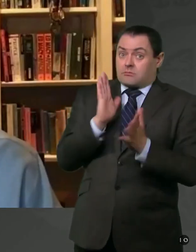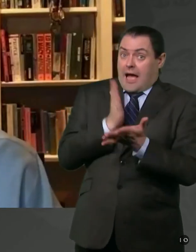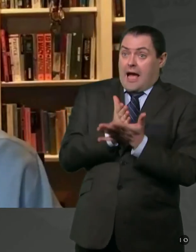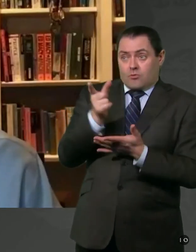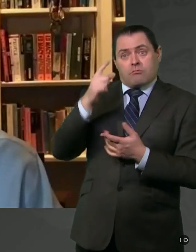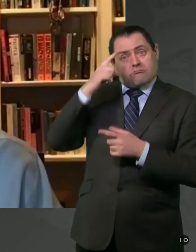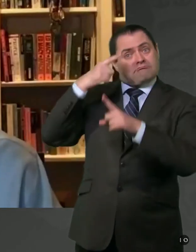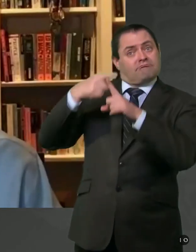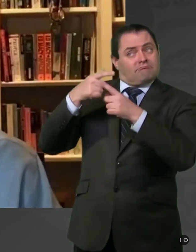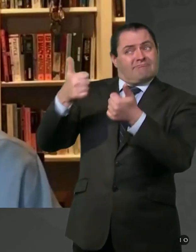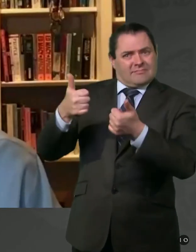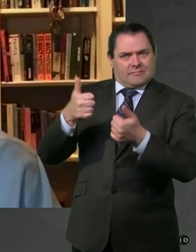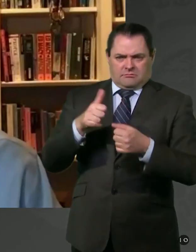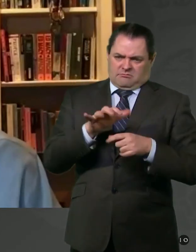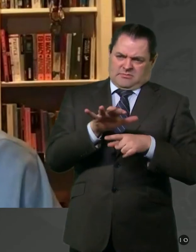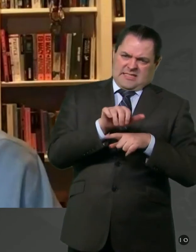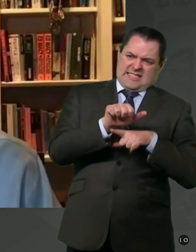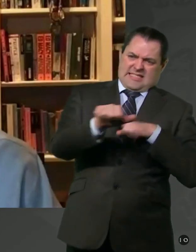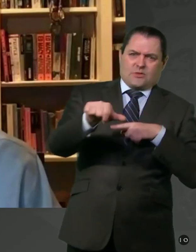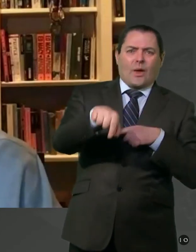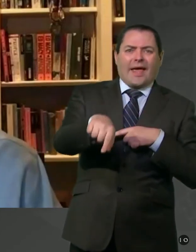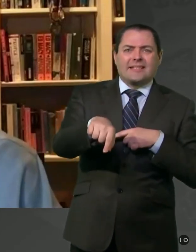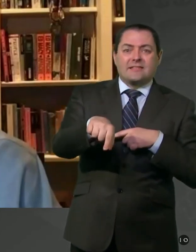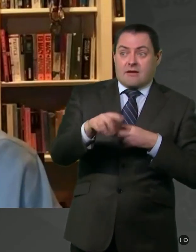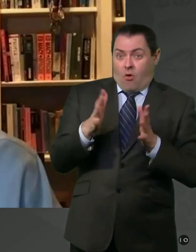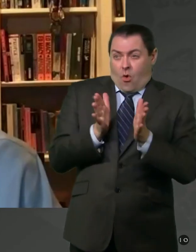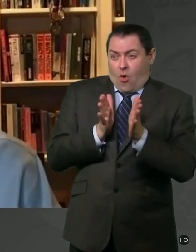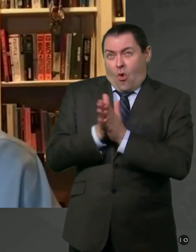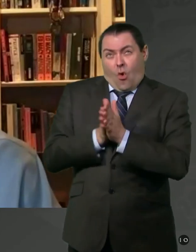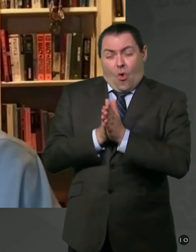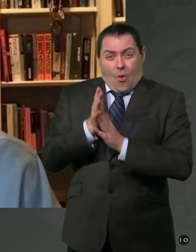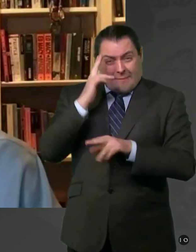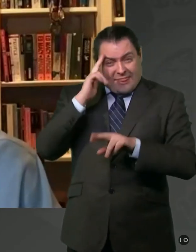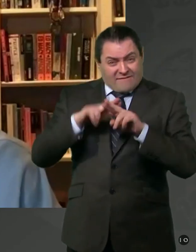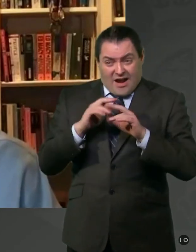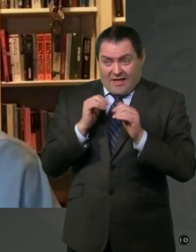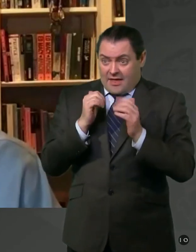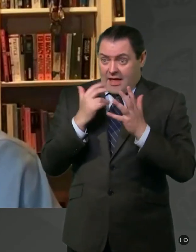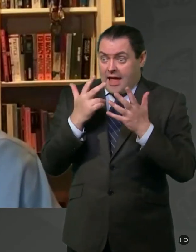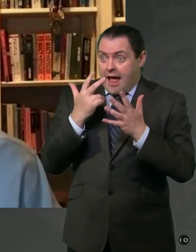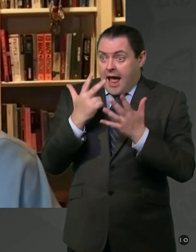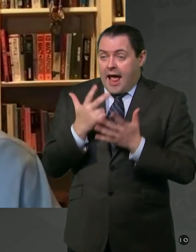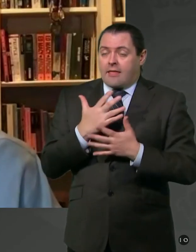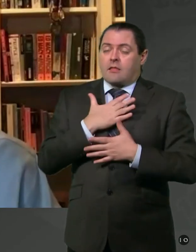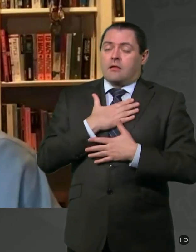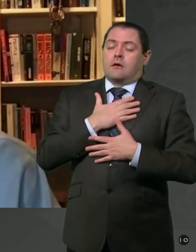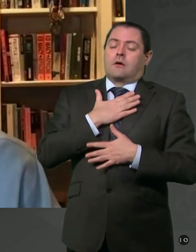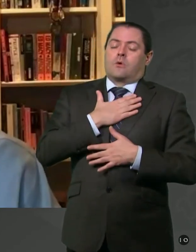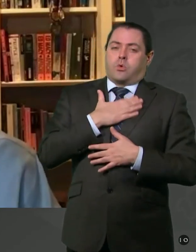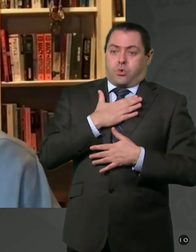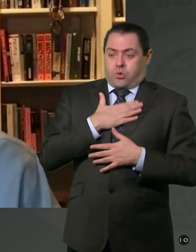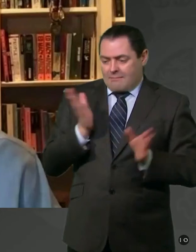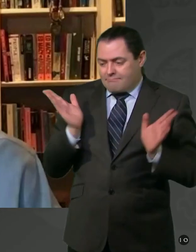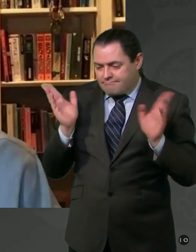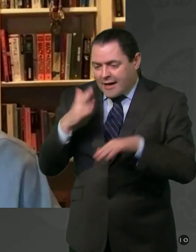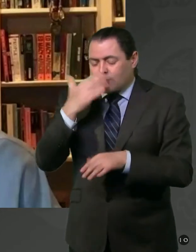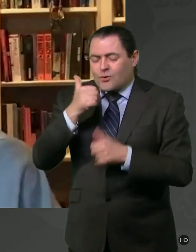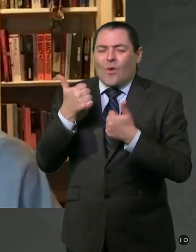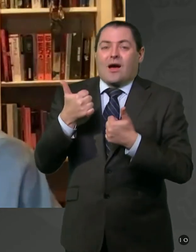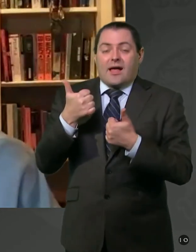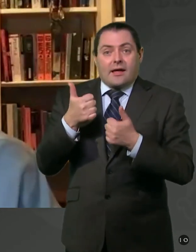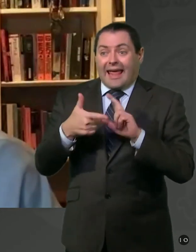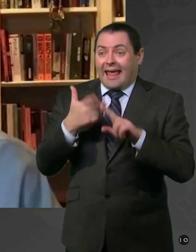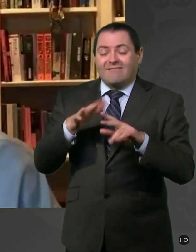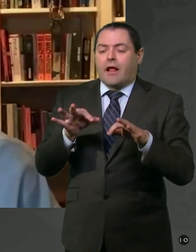incredibly disappointed if they don't see schools reopen from March the 8th, as also you well know. So it might not be wiser, if a little